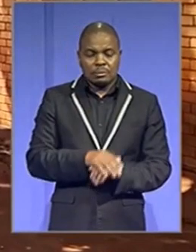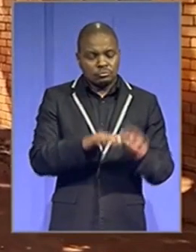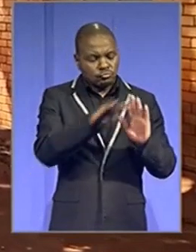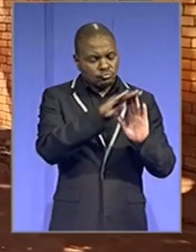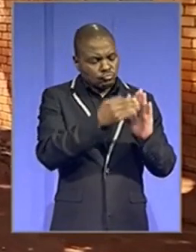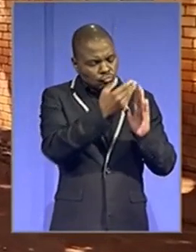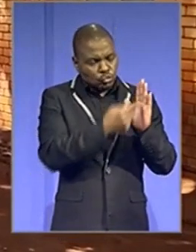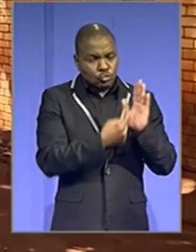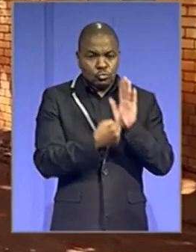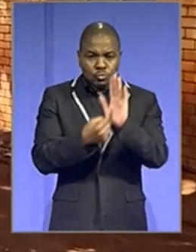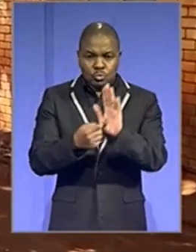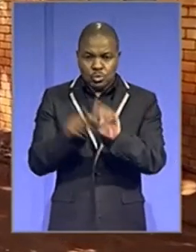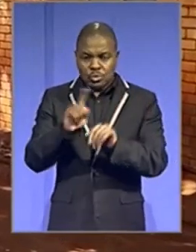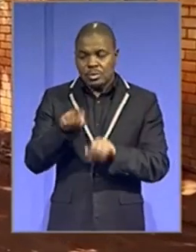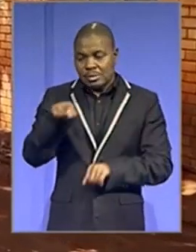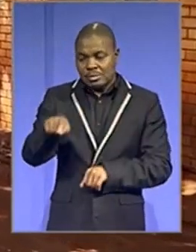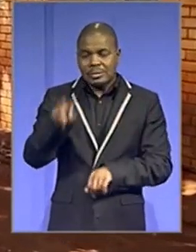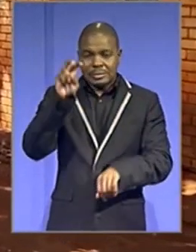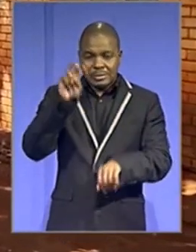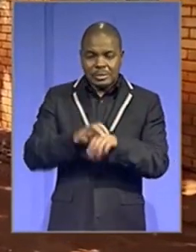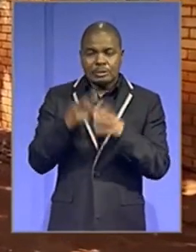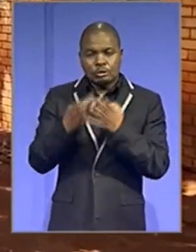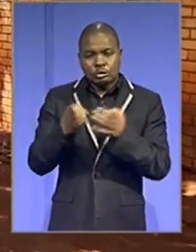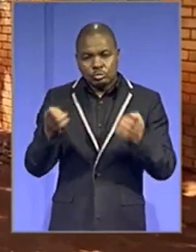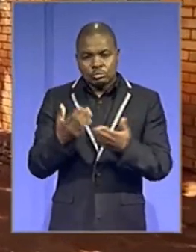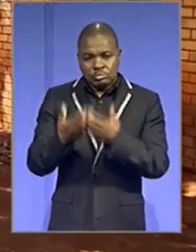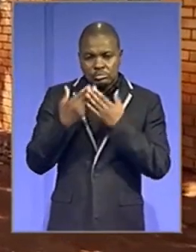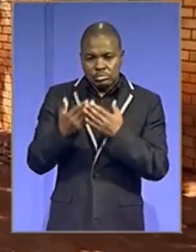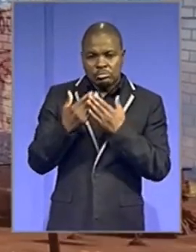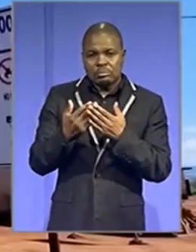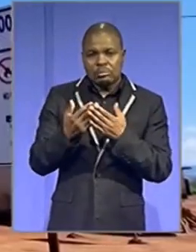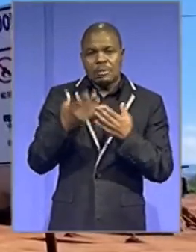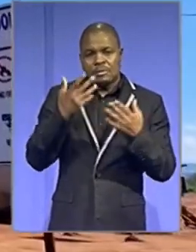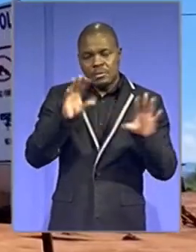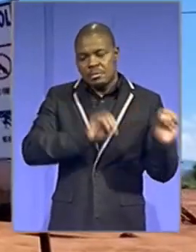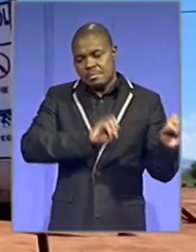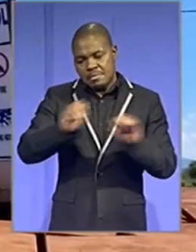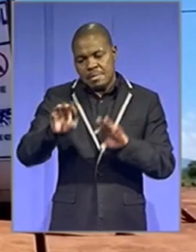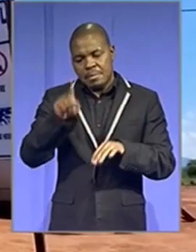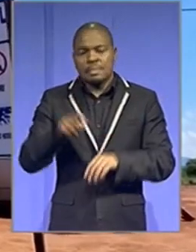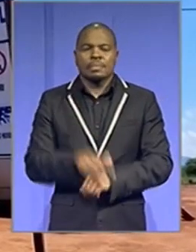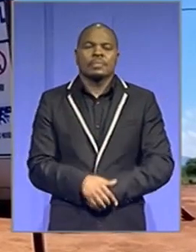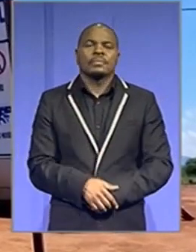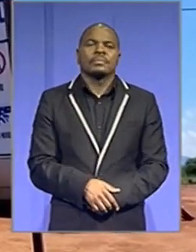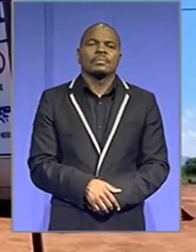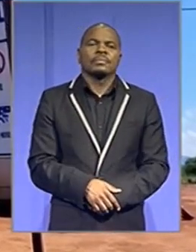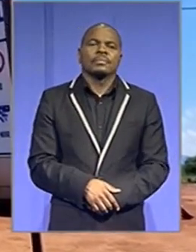laetša tlhokego ya tlaleletšo ya ditlabakelo tša go ithuta tšeo di išitšwego sekolong seo.